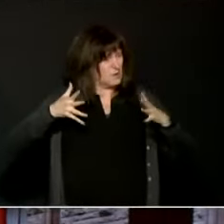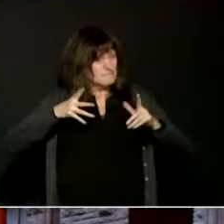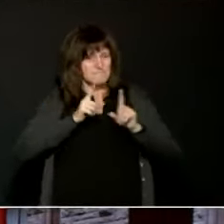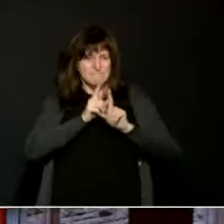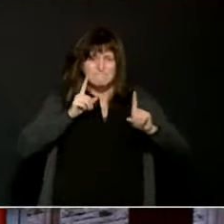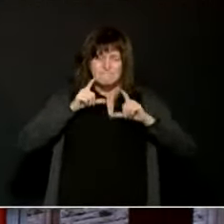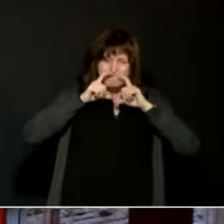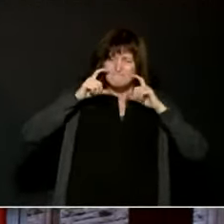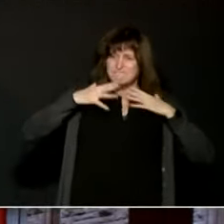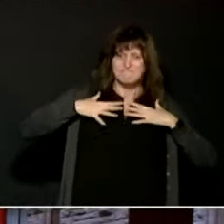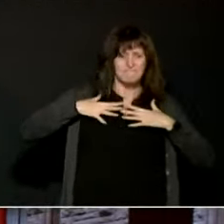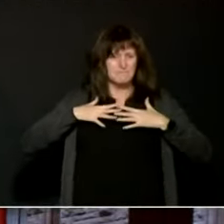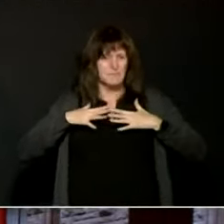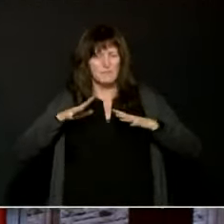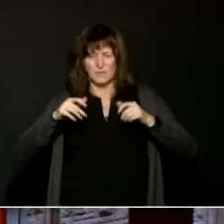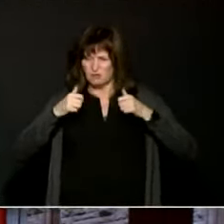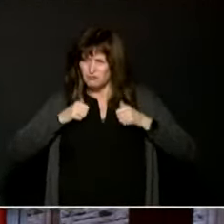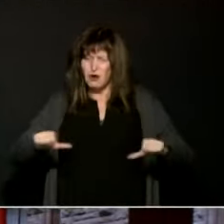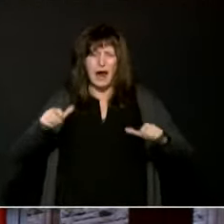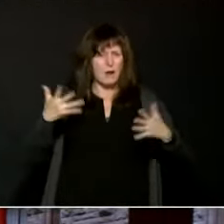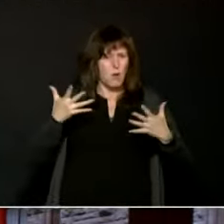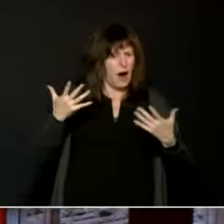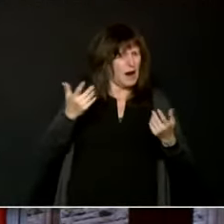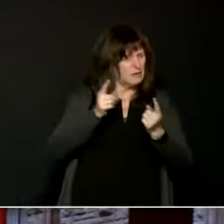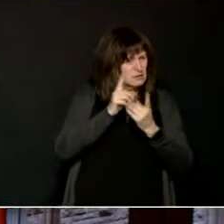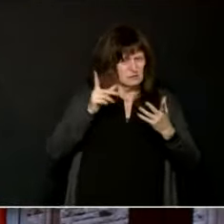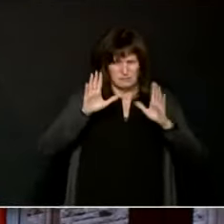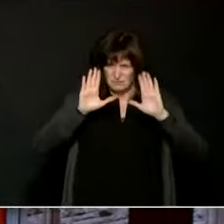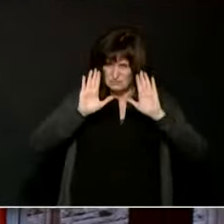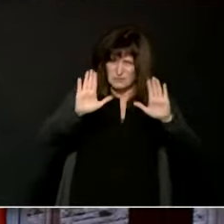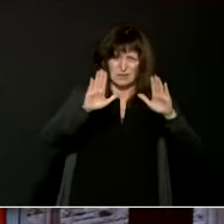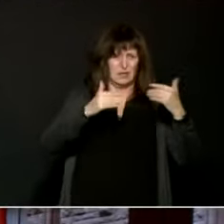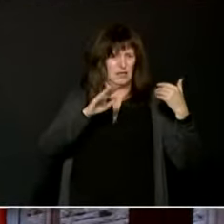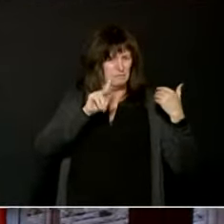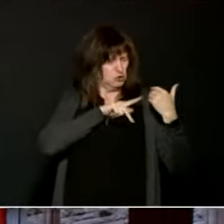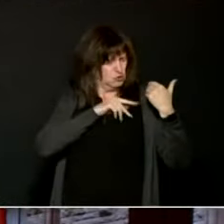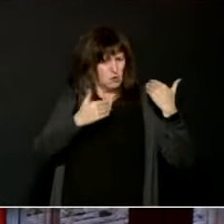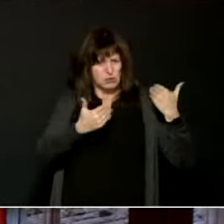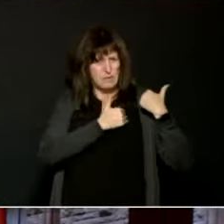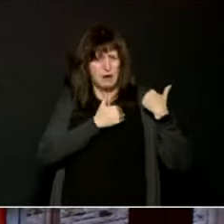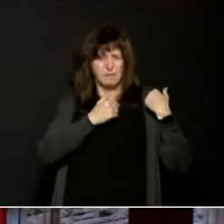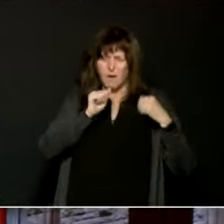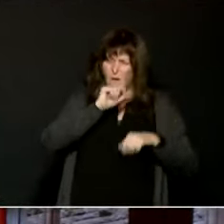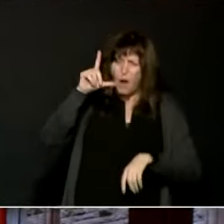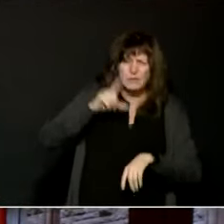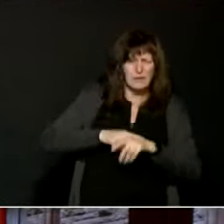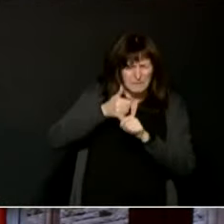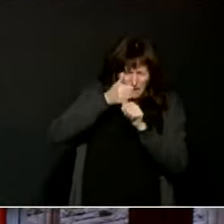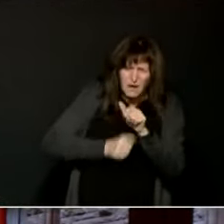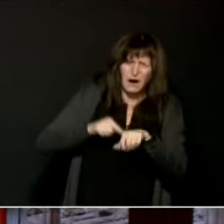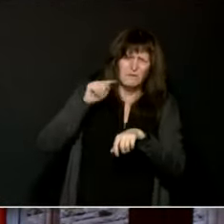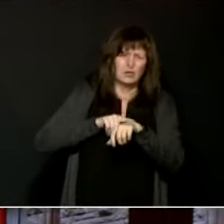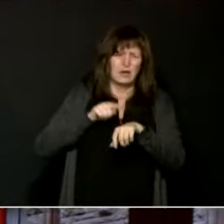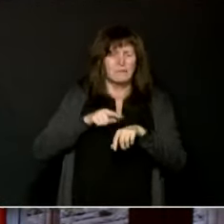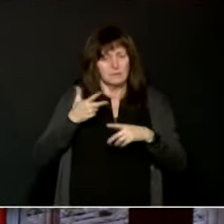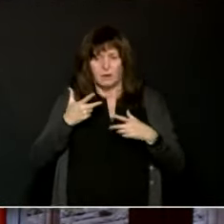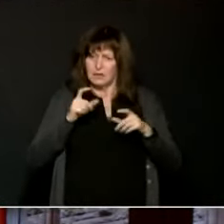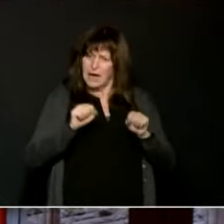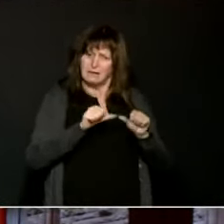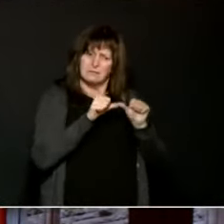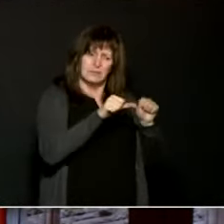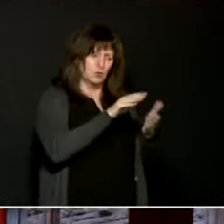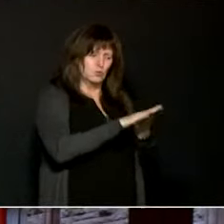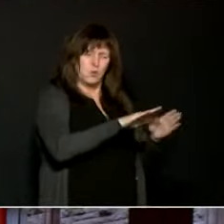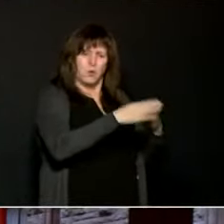you personally do what you need to do all the time, every time, and keep that at bay. And we can keep our schools open and keep